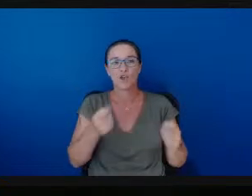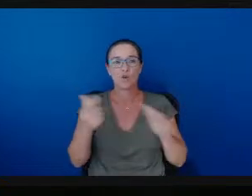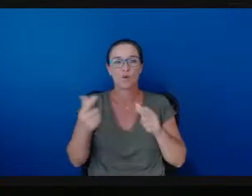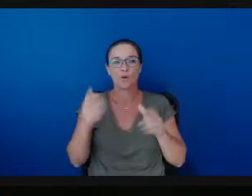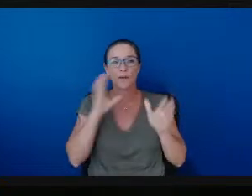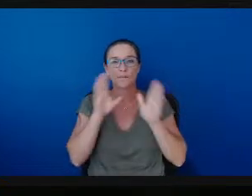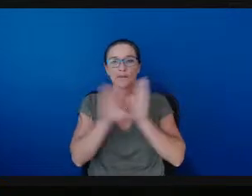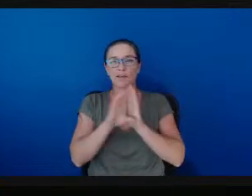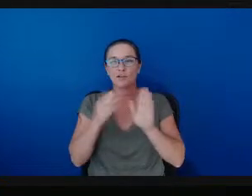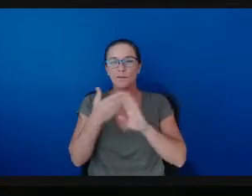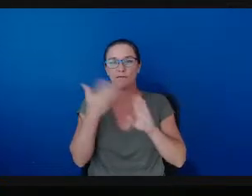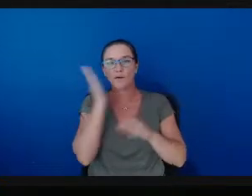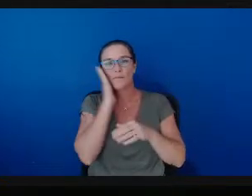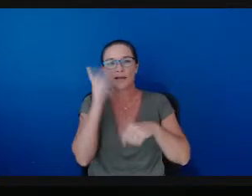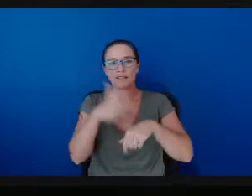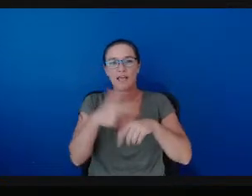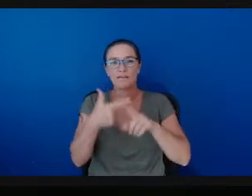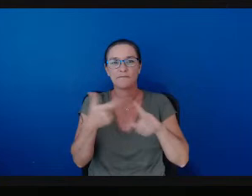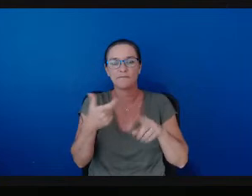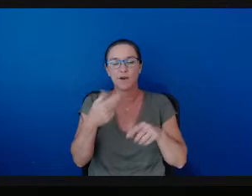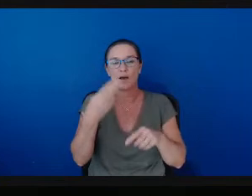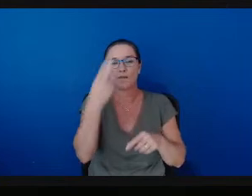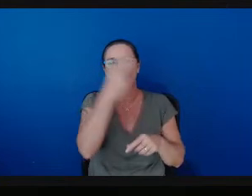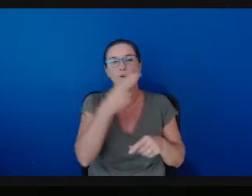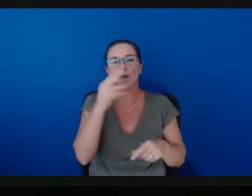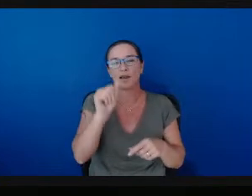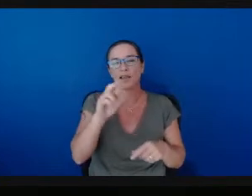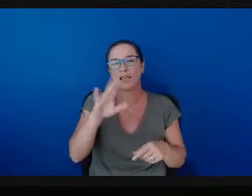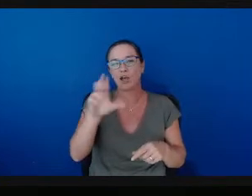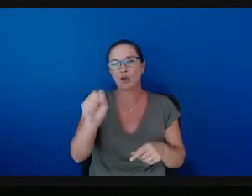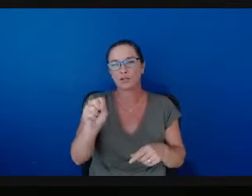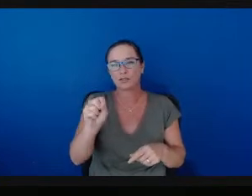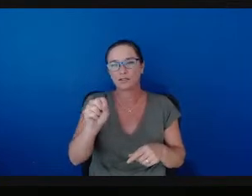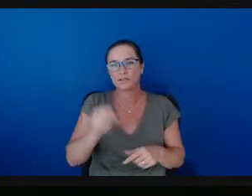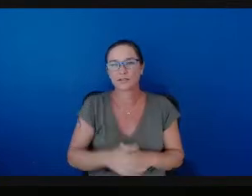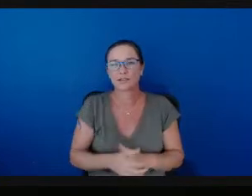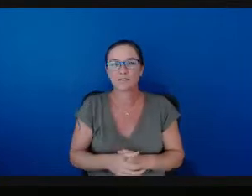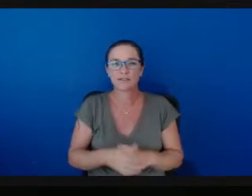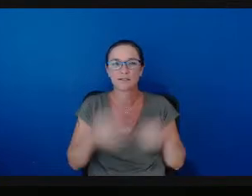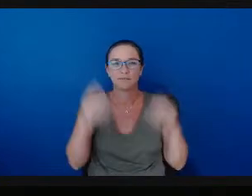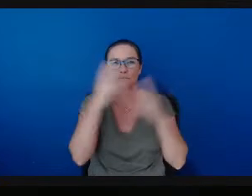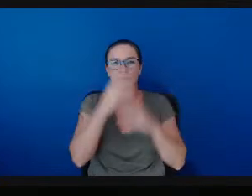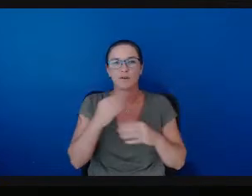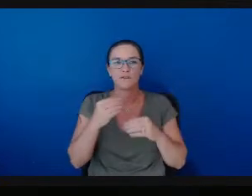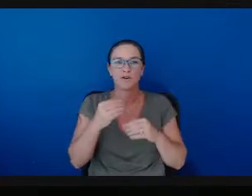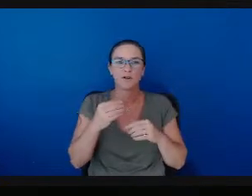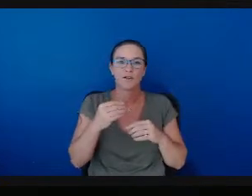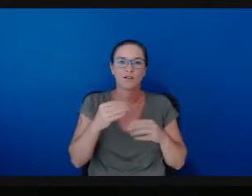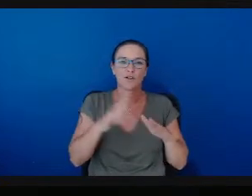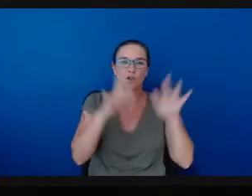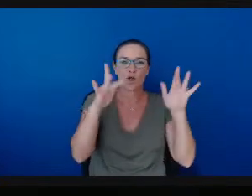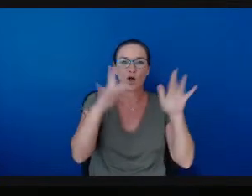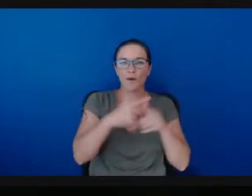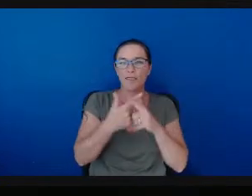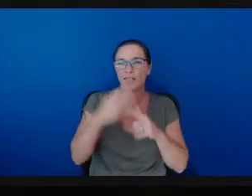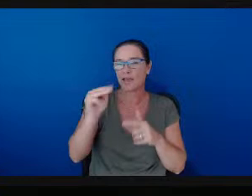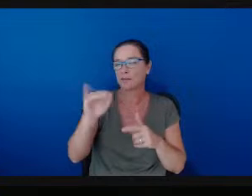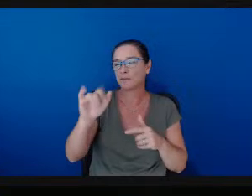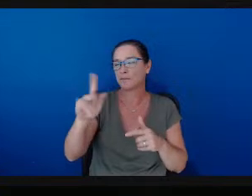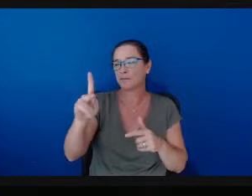before bedtime from Hawaiian Acres by Hans Morgan. And there it is, glow in the sky, Milky Way, fantastic